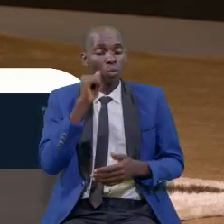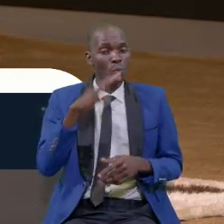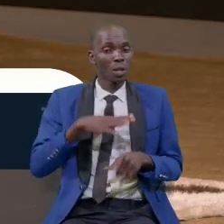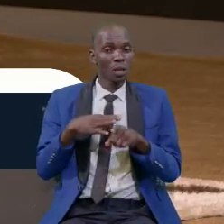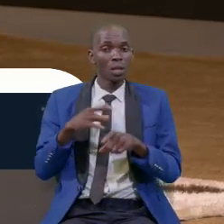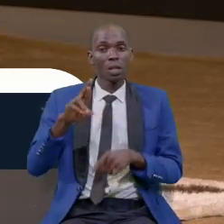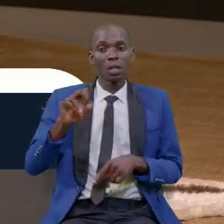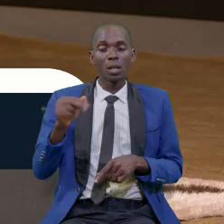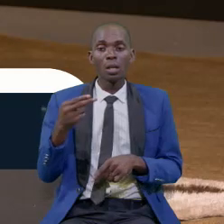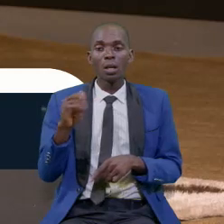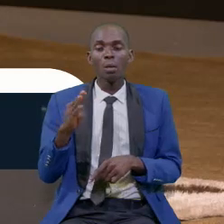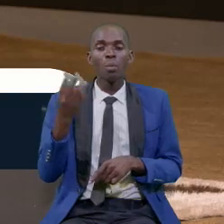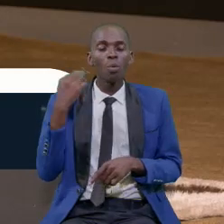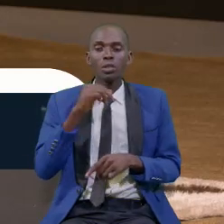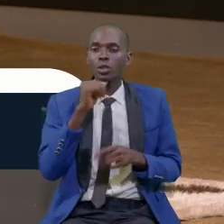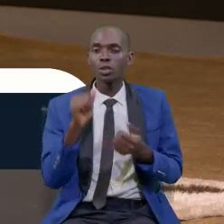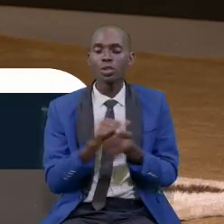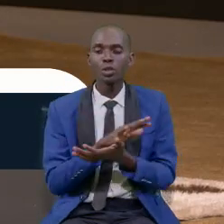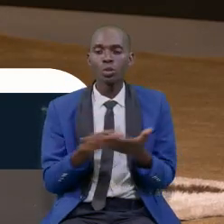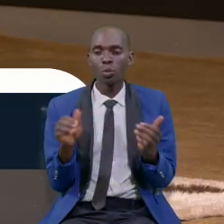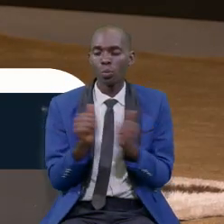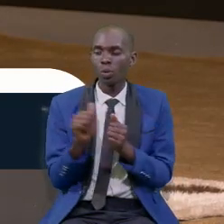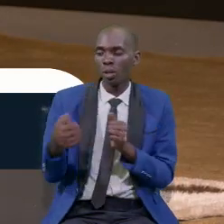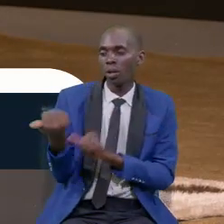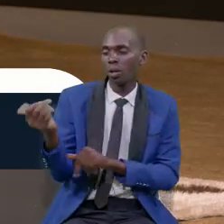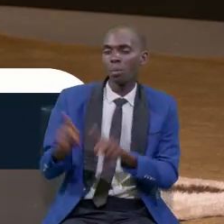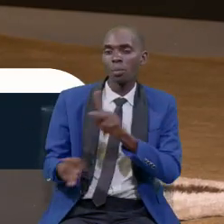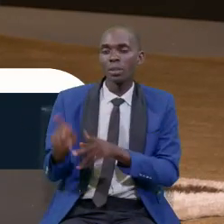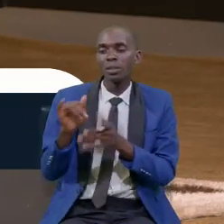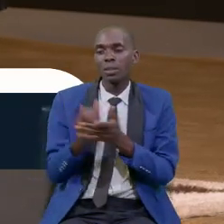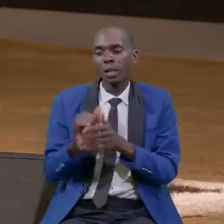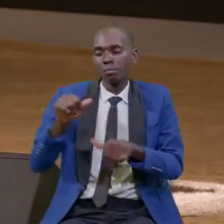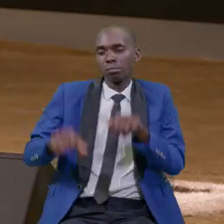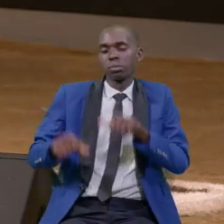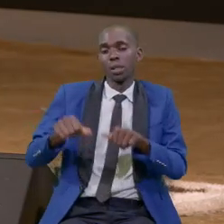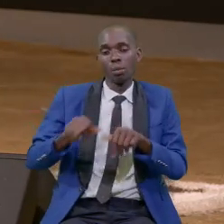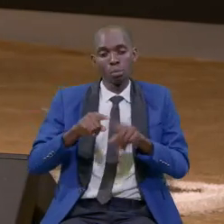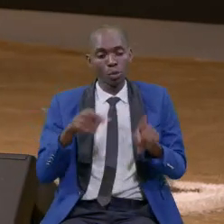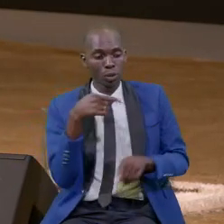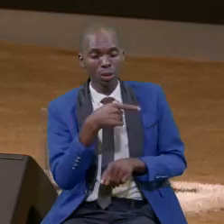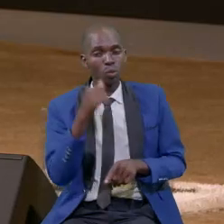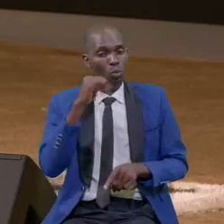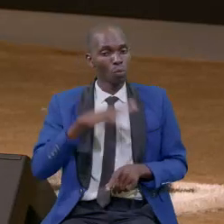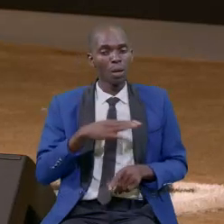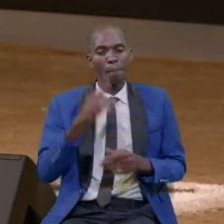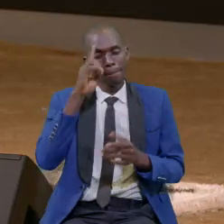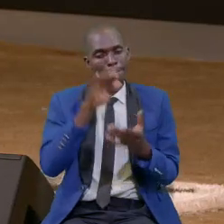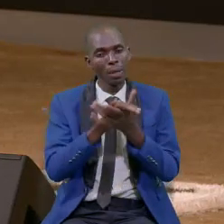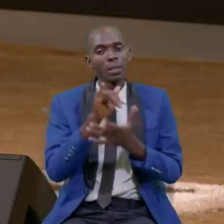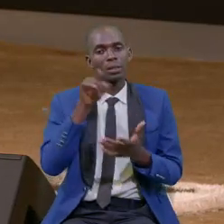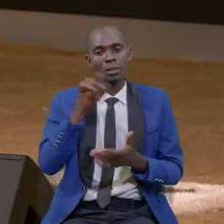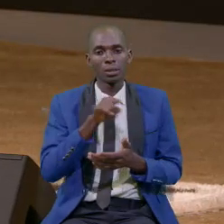he perished not with them that believed not. She believed, therefore she was saved. But